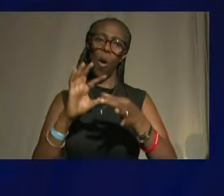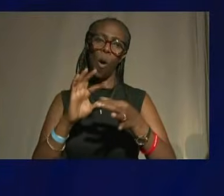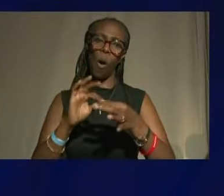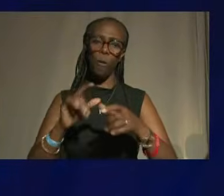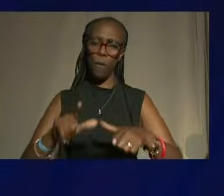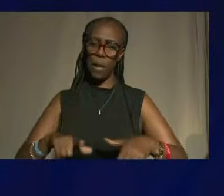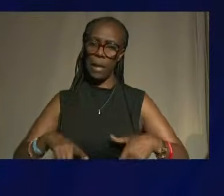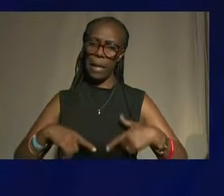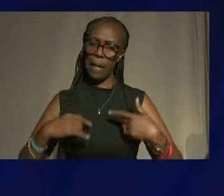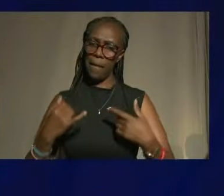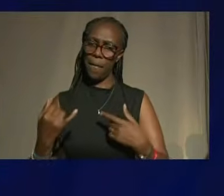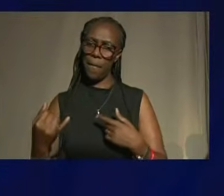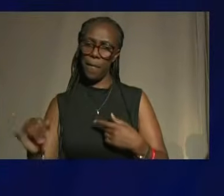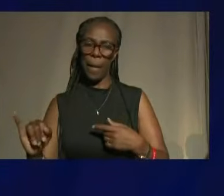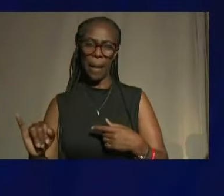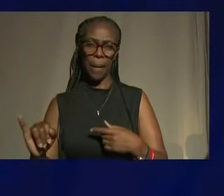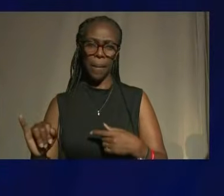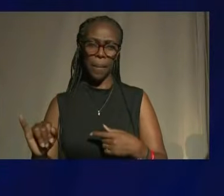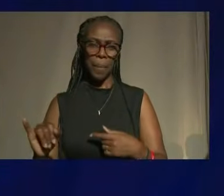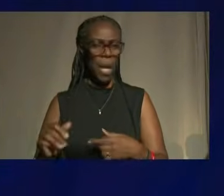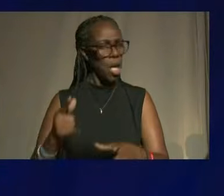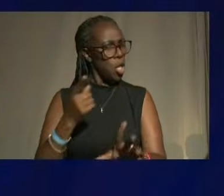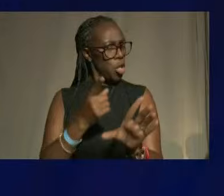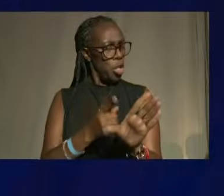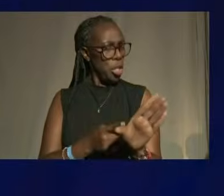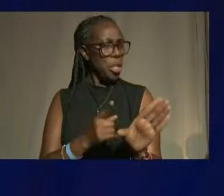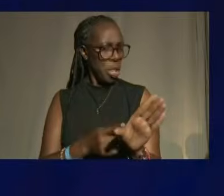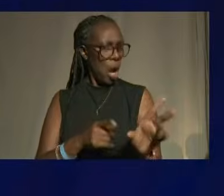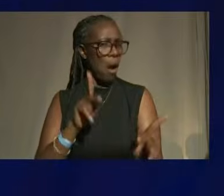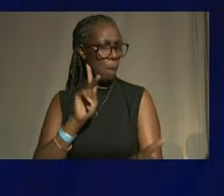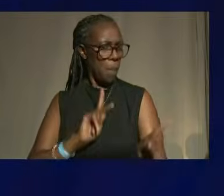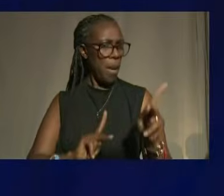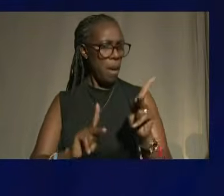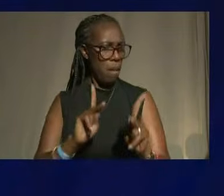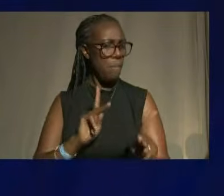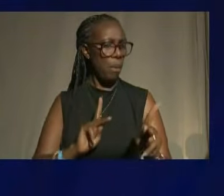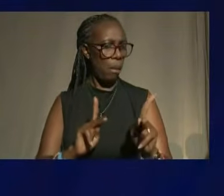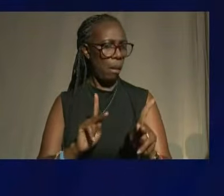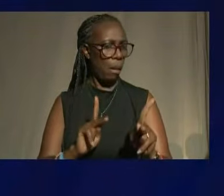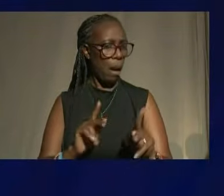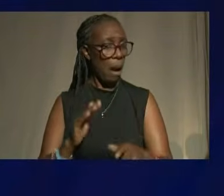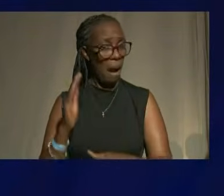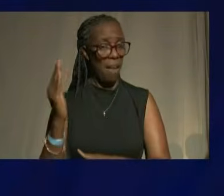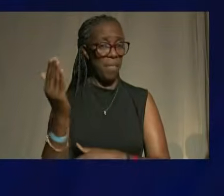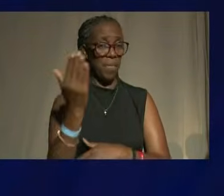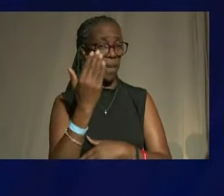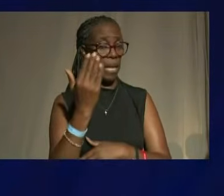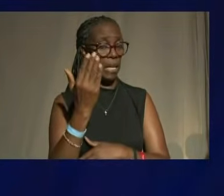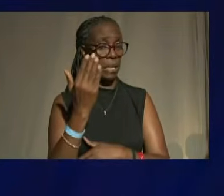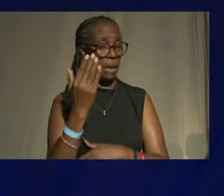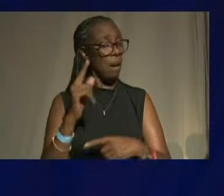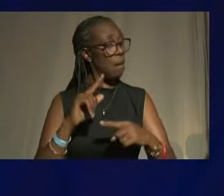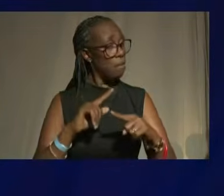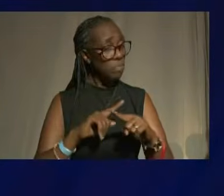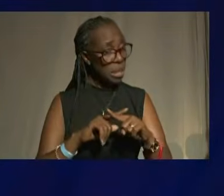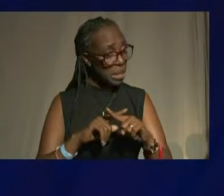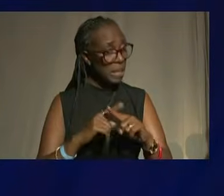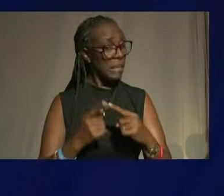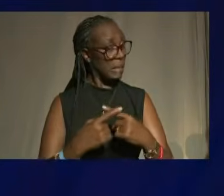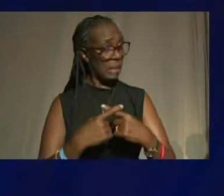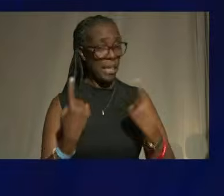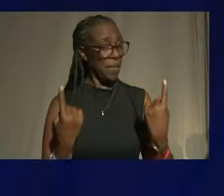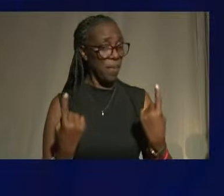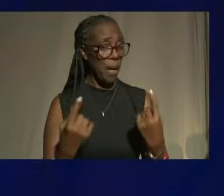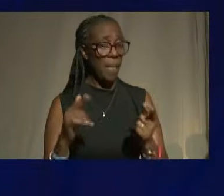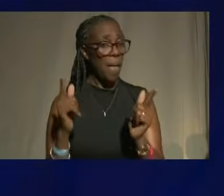life now? Yet still, they're not speaking about the scandals that young people, anybody 25 years and younger, would have experienced what happened with rural